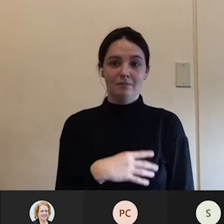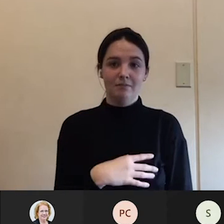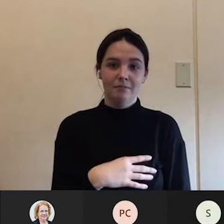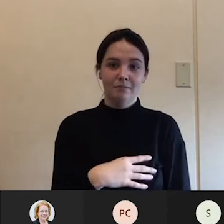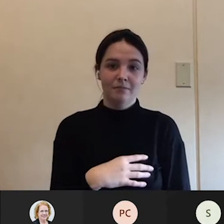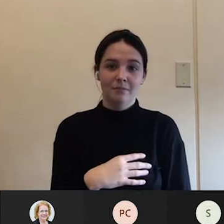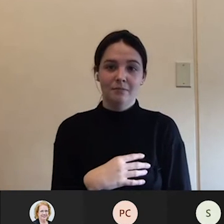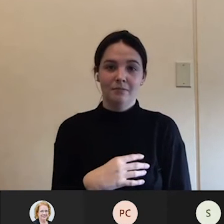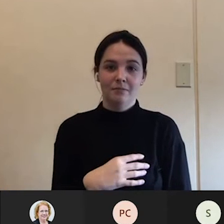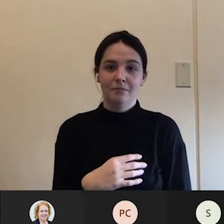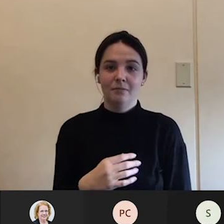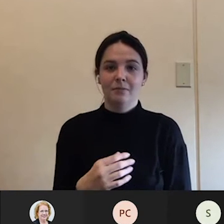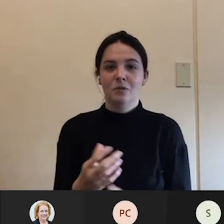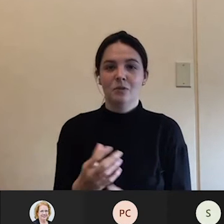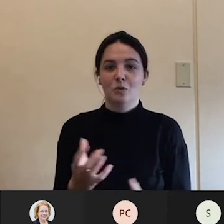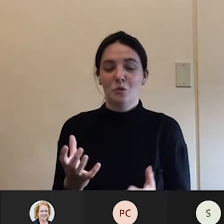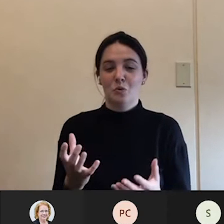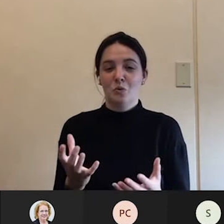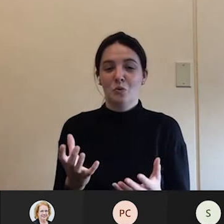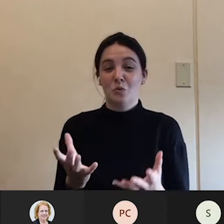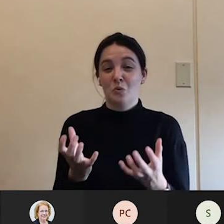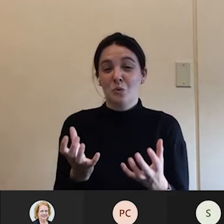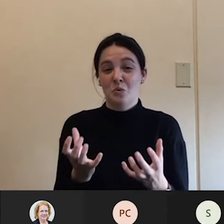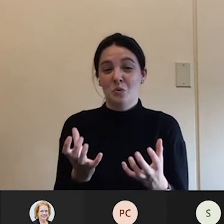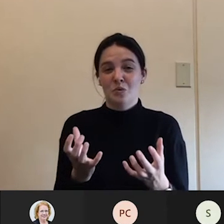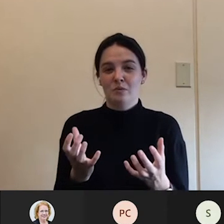going to give it little wings.